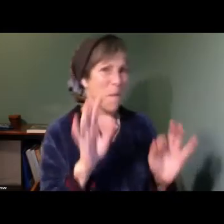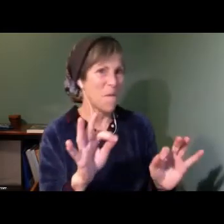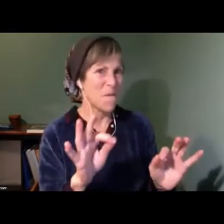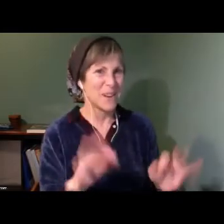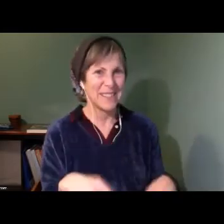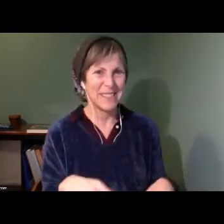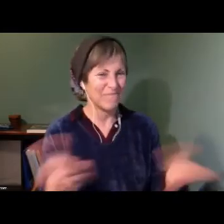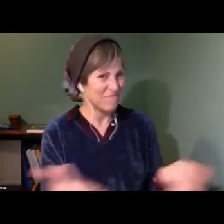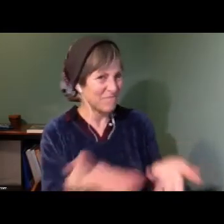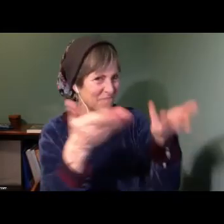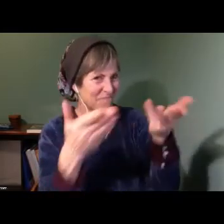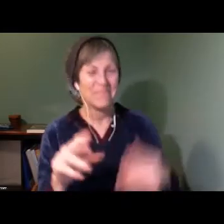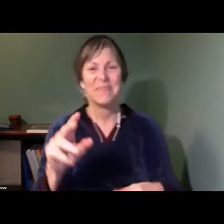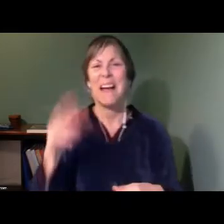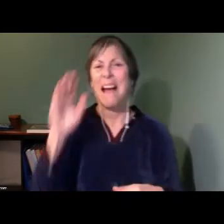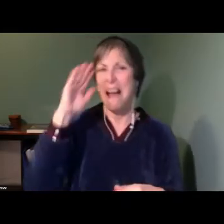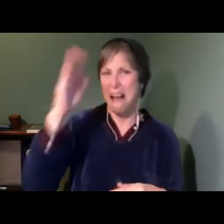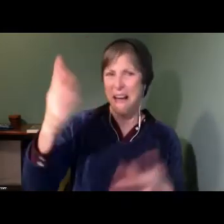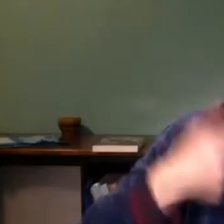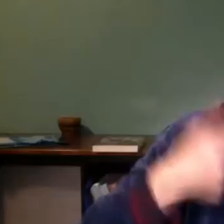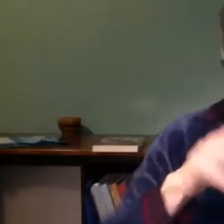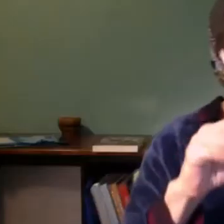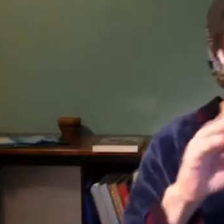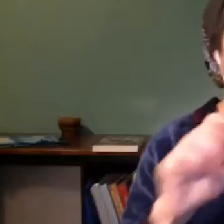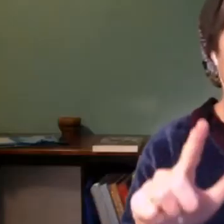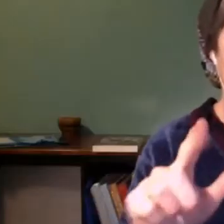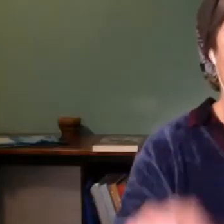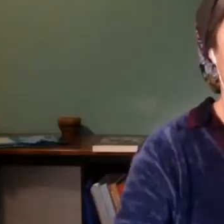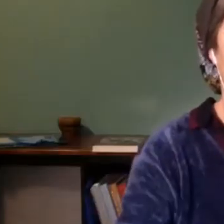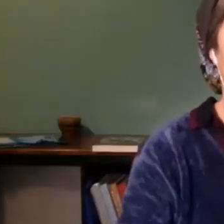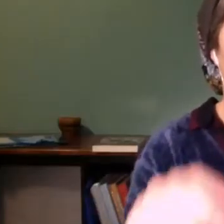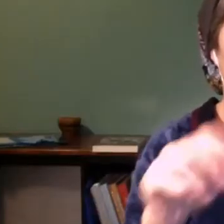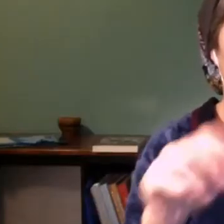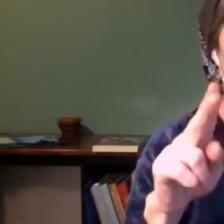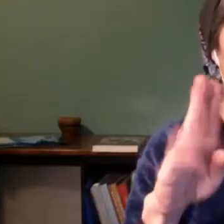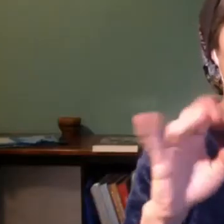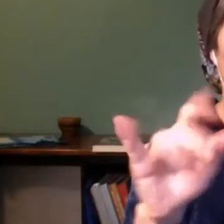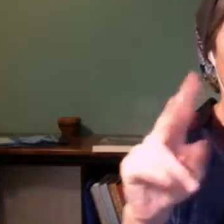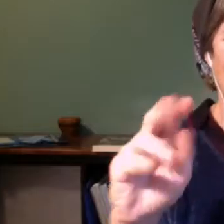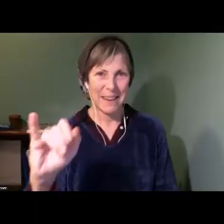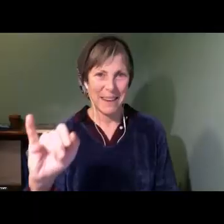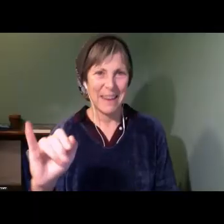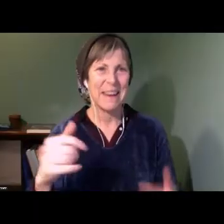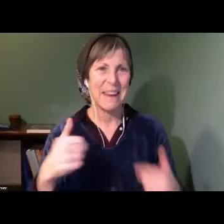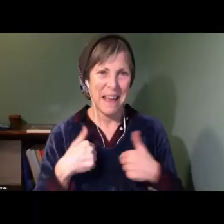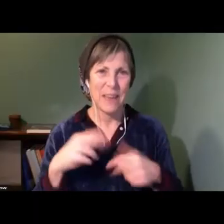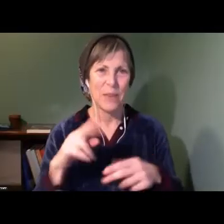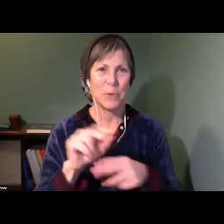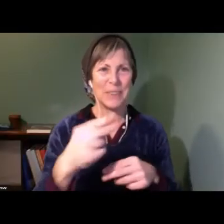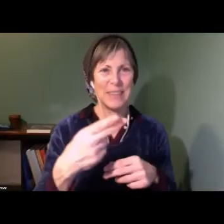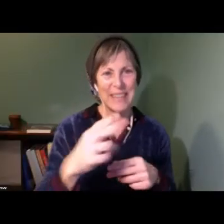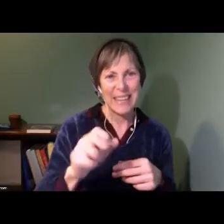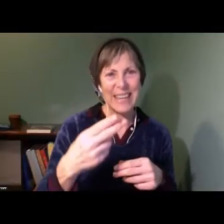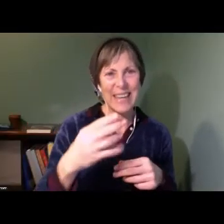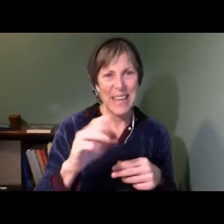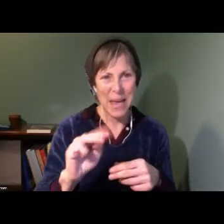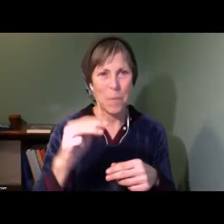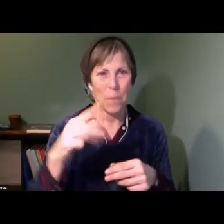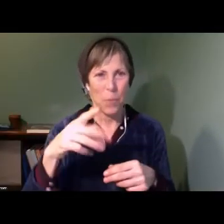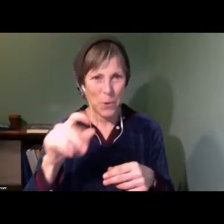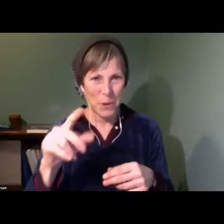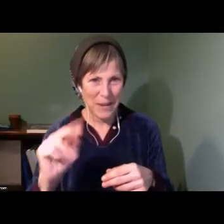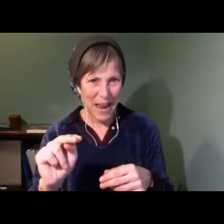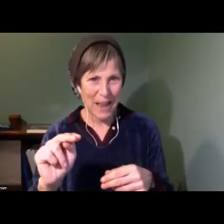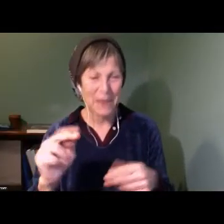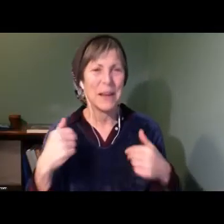hi Neil I'm Neil Ubriani um I use he him pronouns uh I'm the Policy and Research Director at uh the Center for Secure